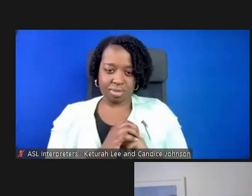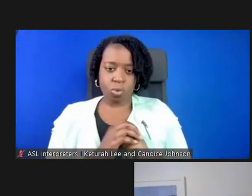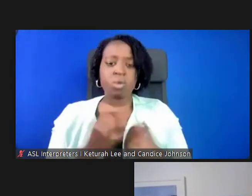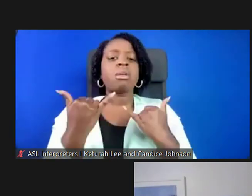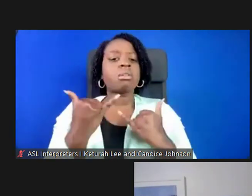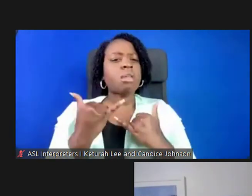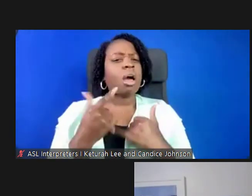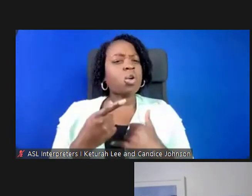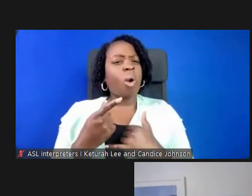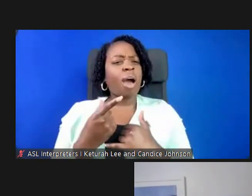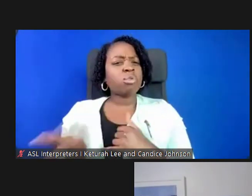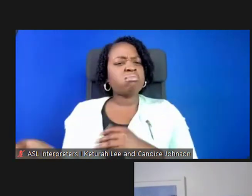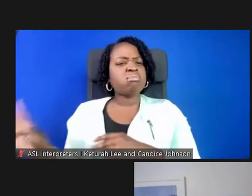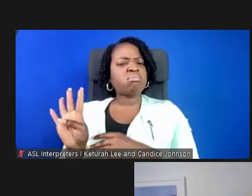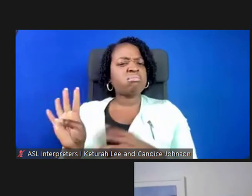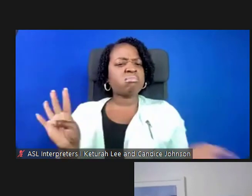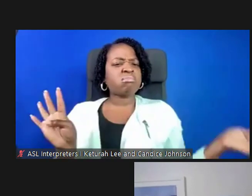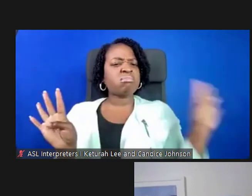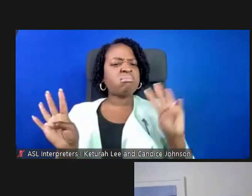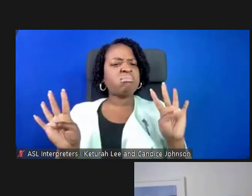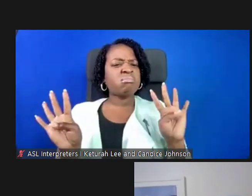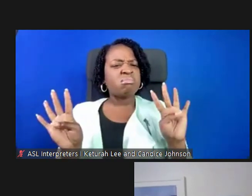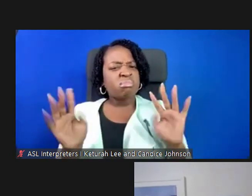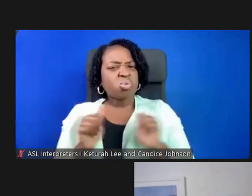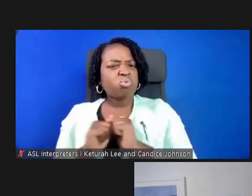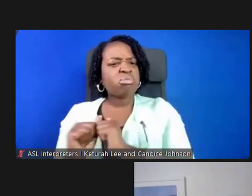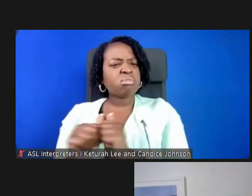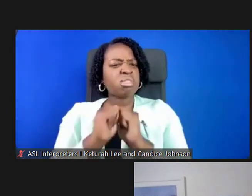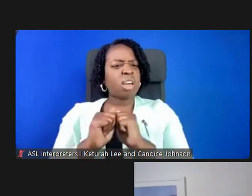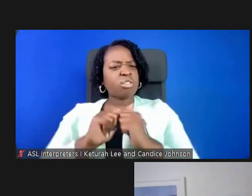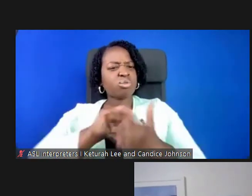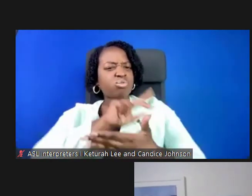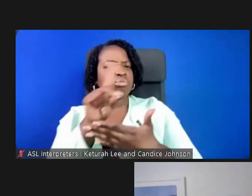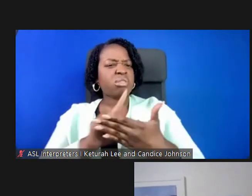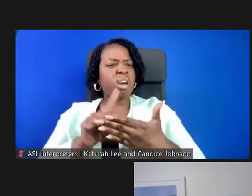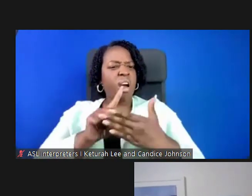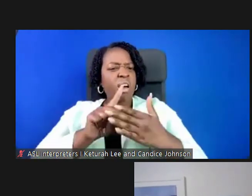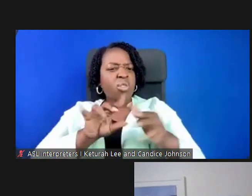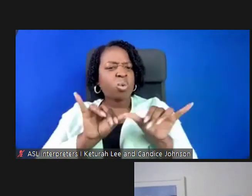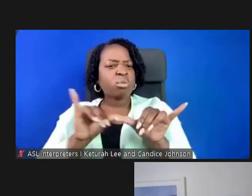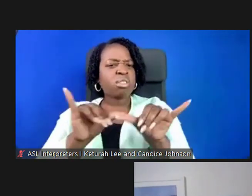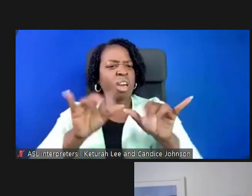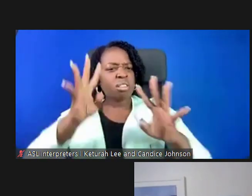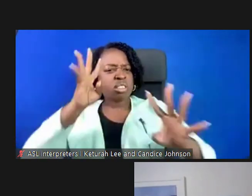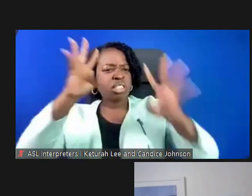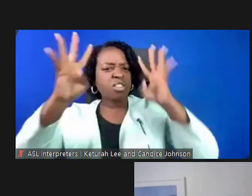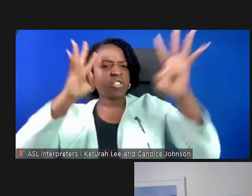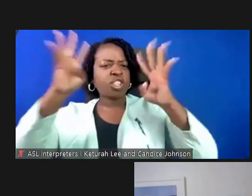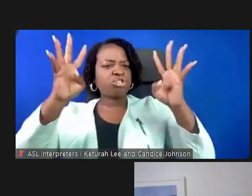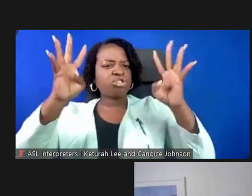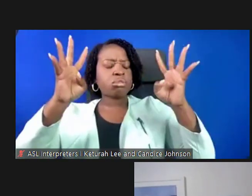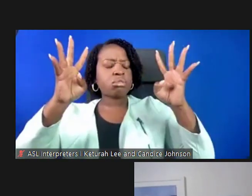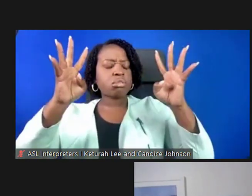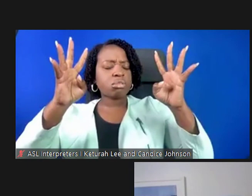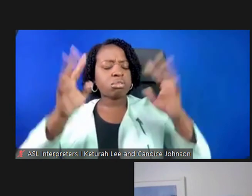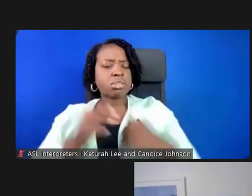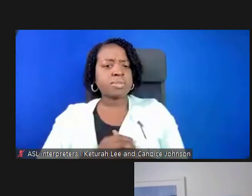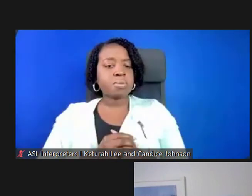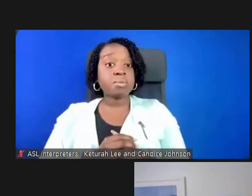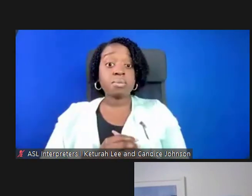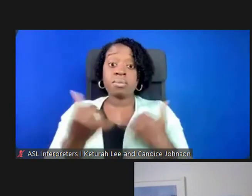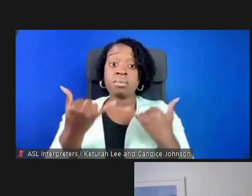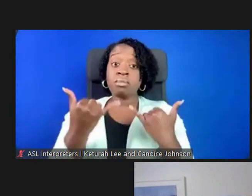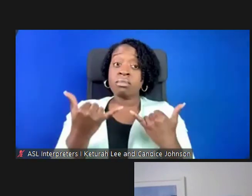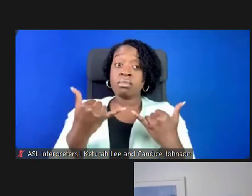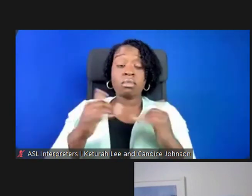alongside us, as we design those interventions. And then finally, just to state the blindingly